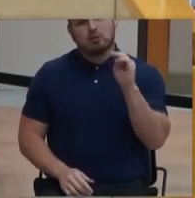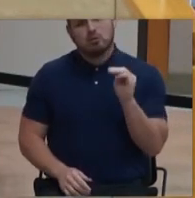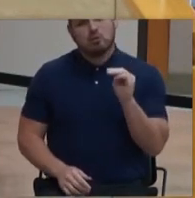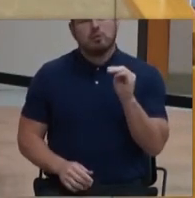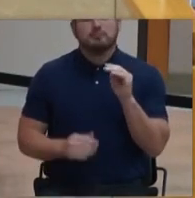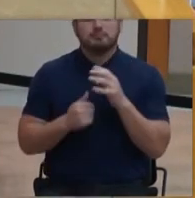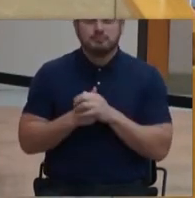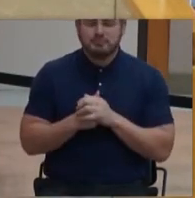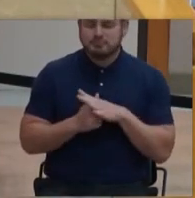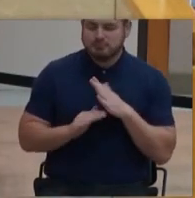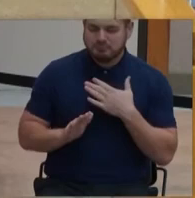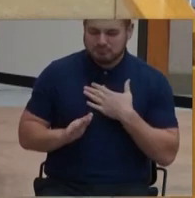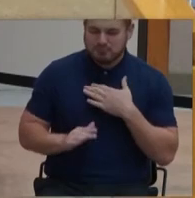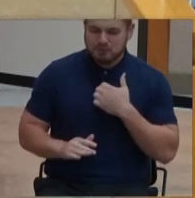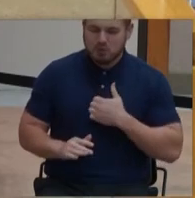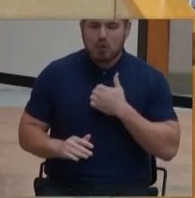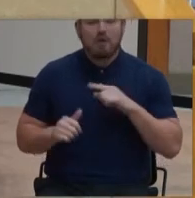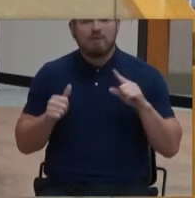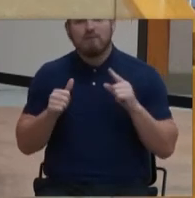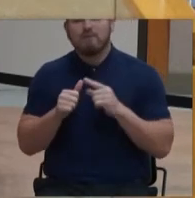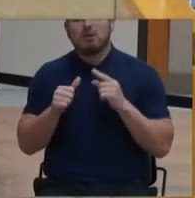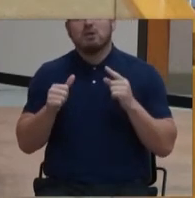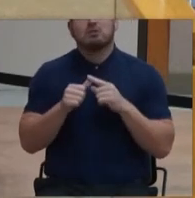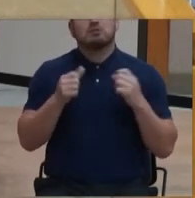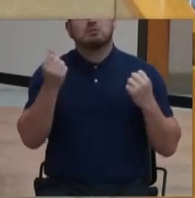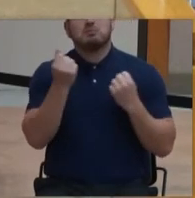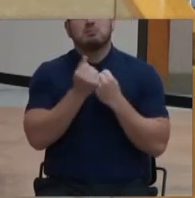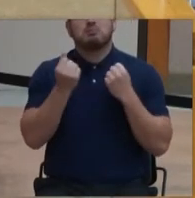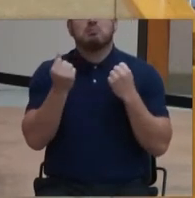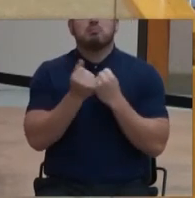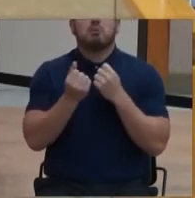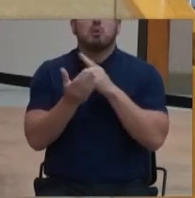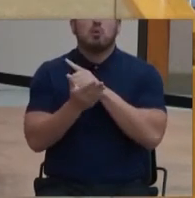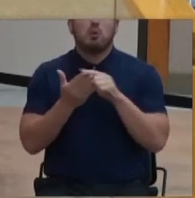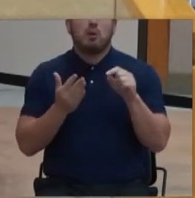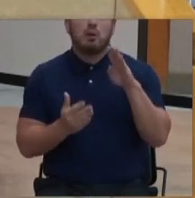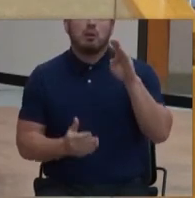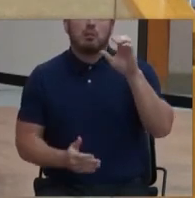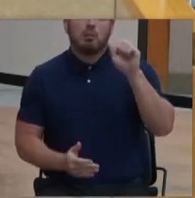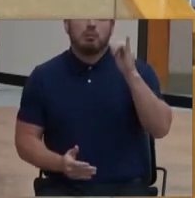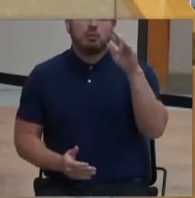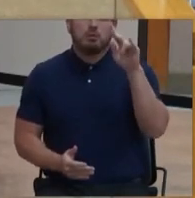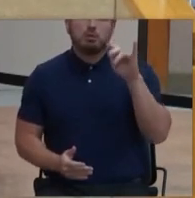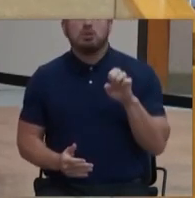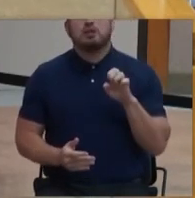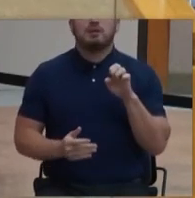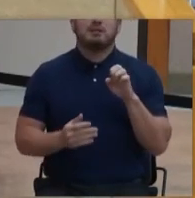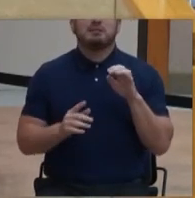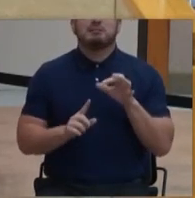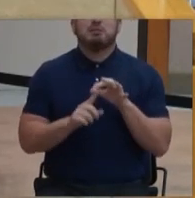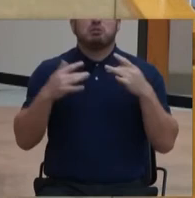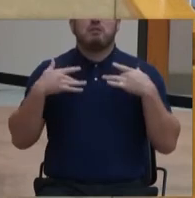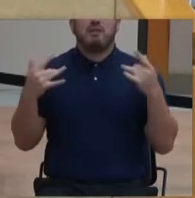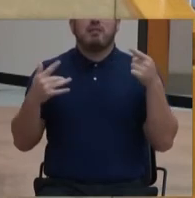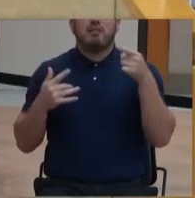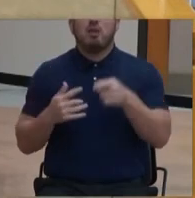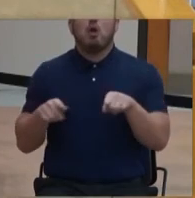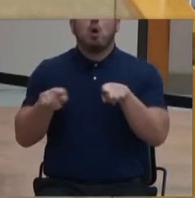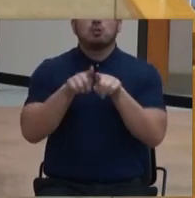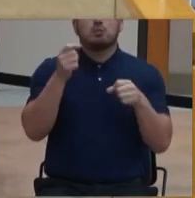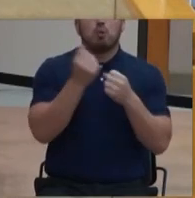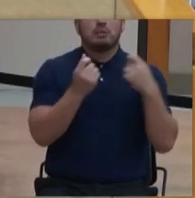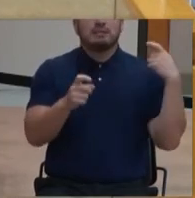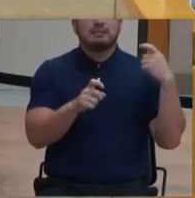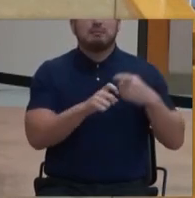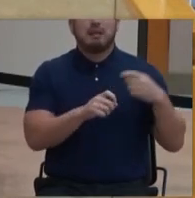With our first Spirit Week, our free boba night at Boba Junkie, and our prideful celebration of Hispanic Heritage Month. We have